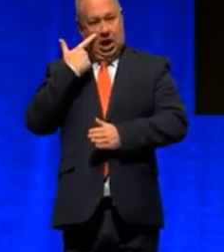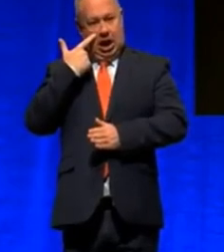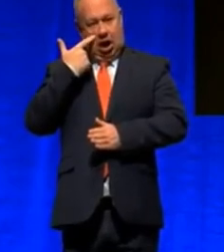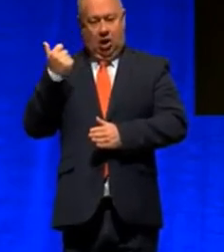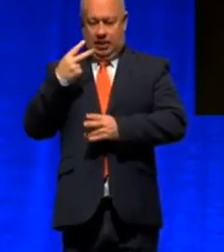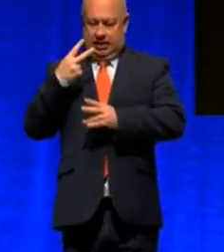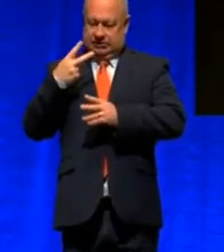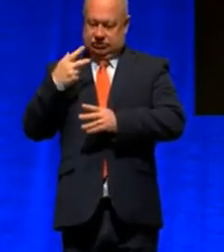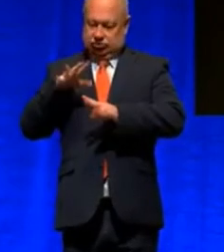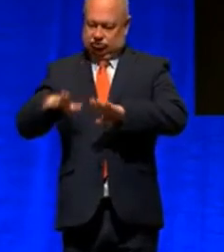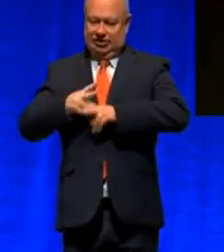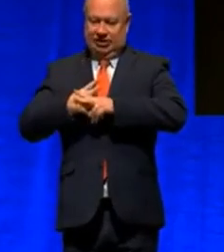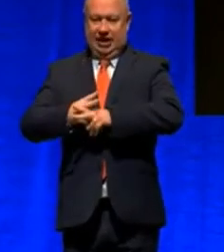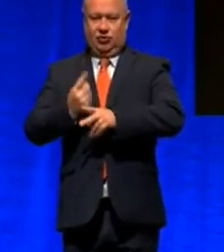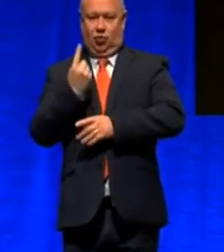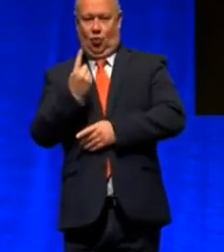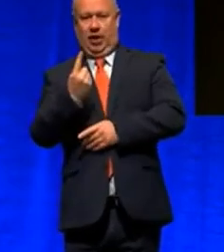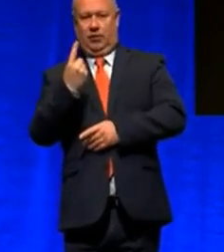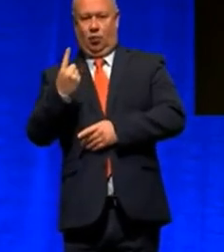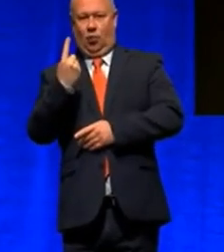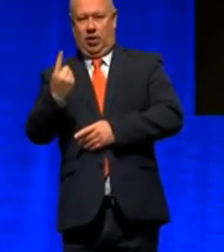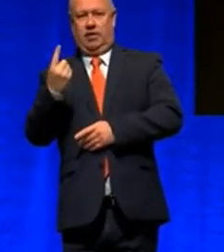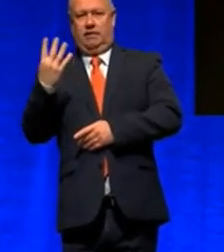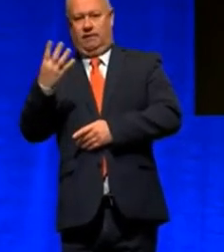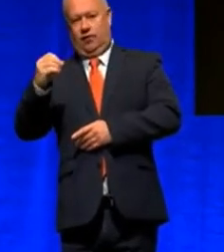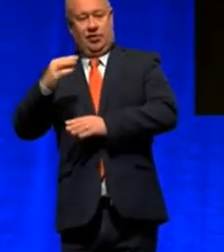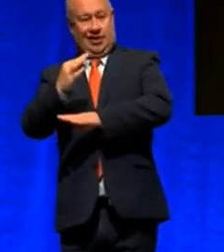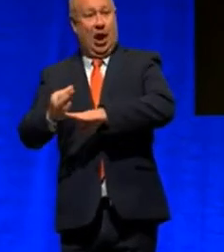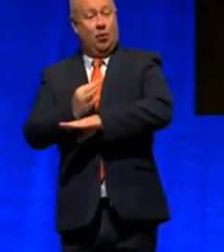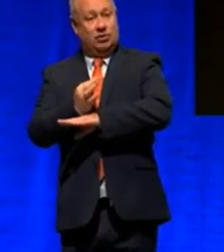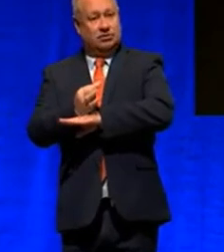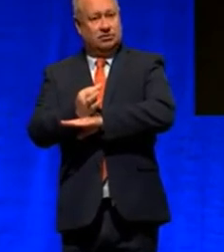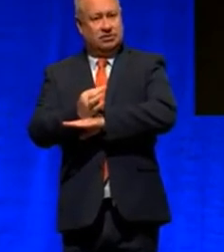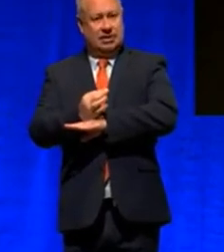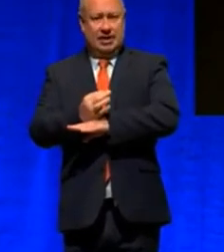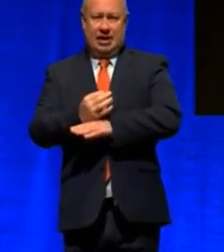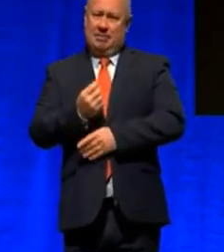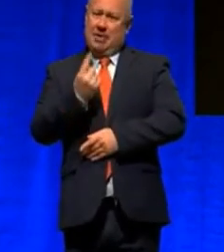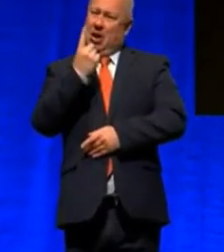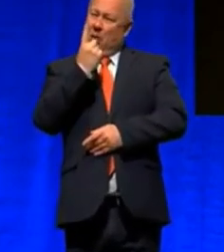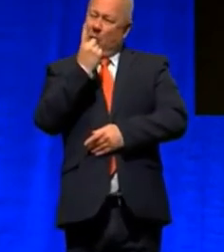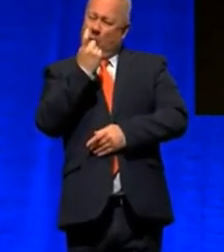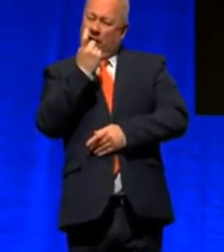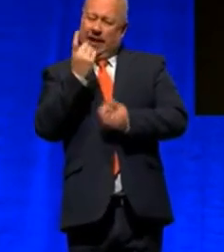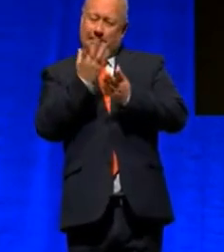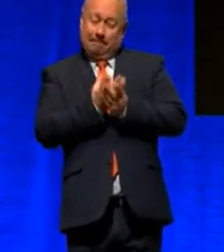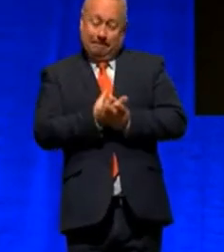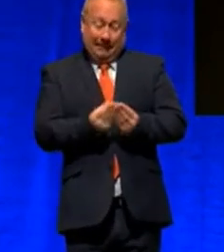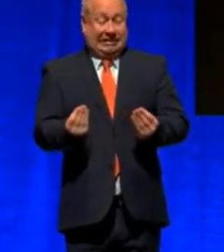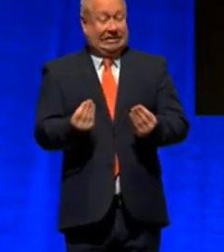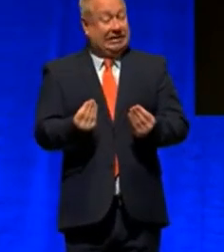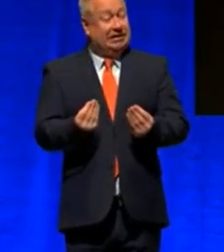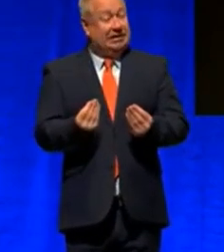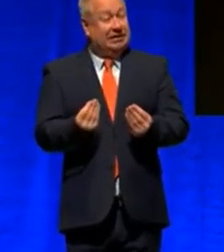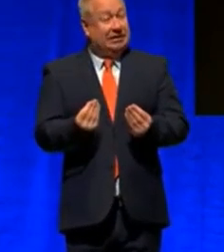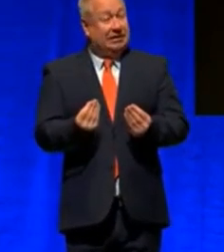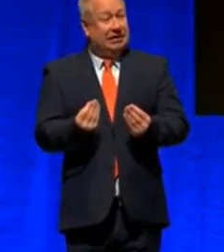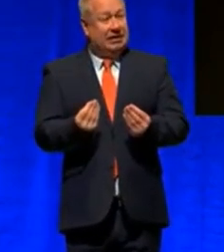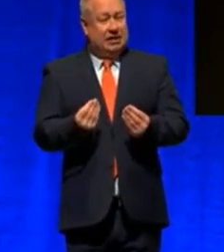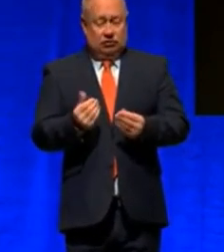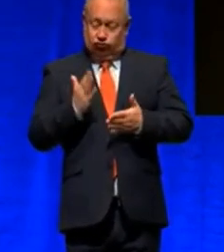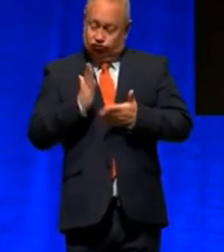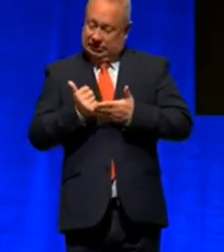hours. I'm now asking you to complete the jigsaw, the missing puzzle piece that will make a huge difference to